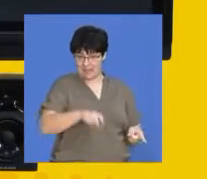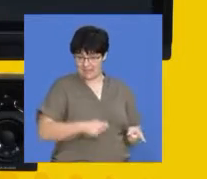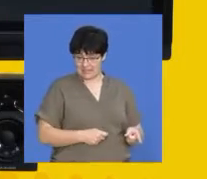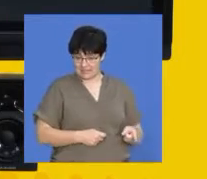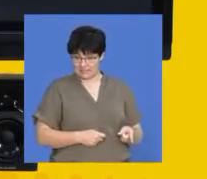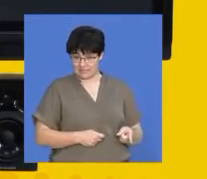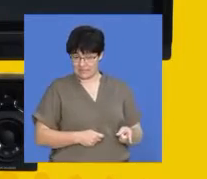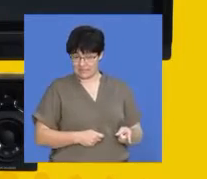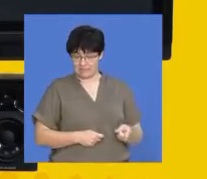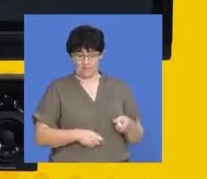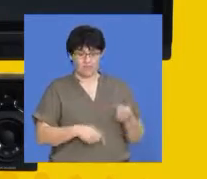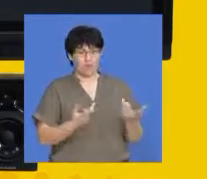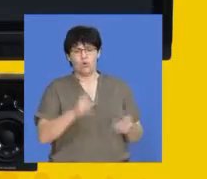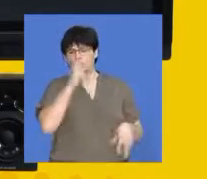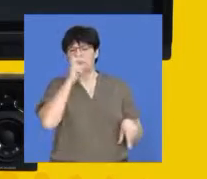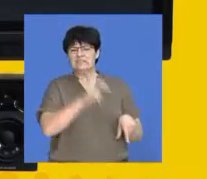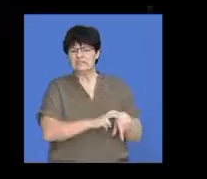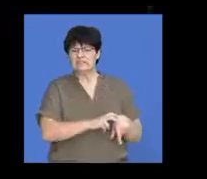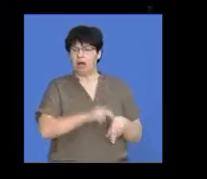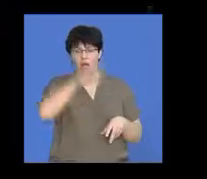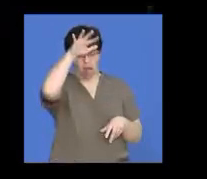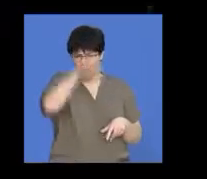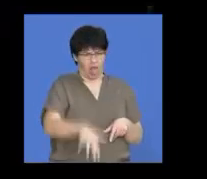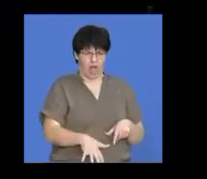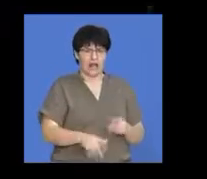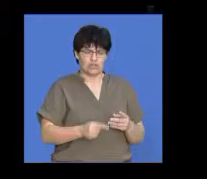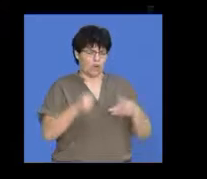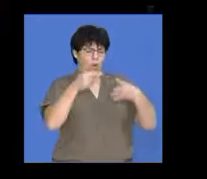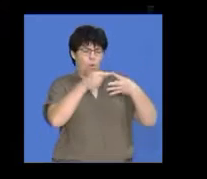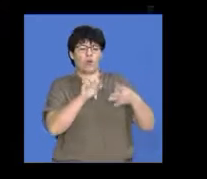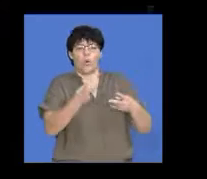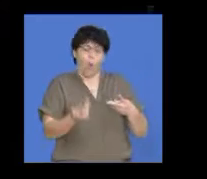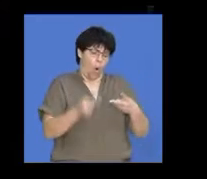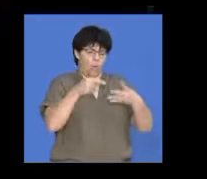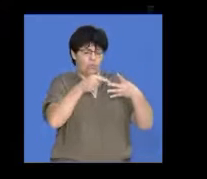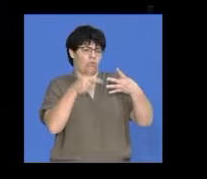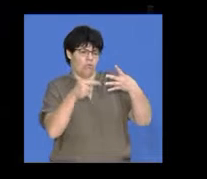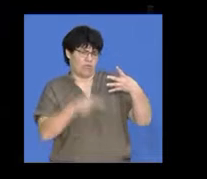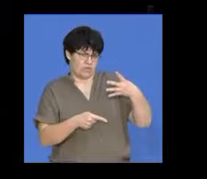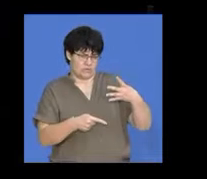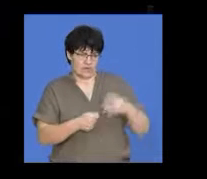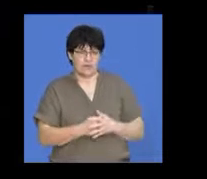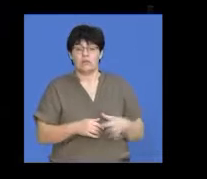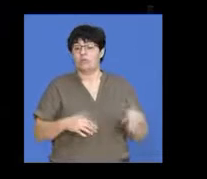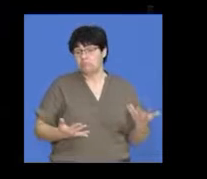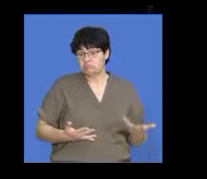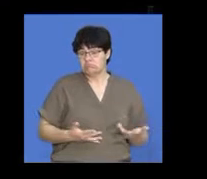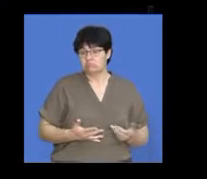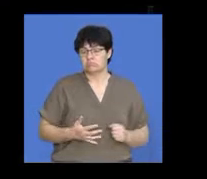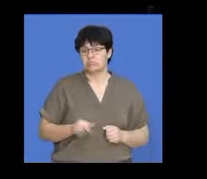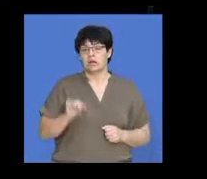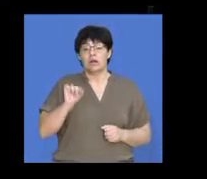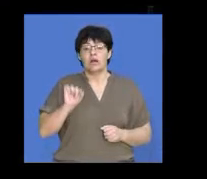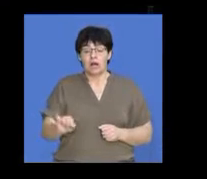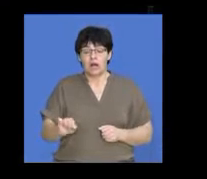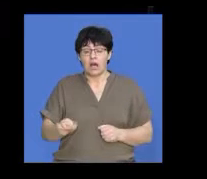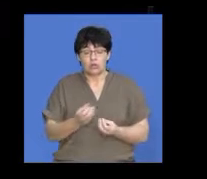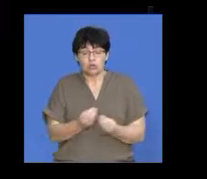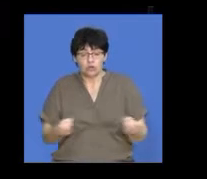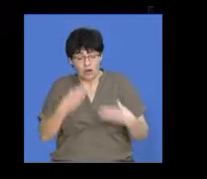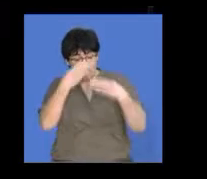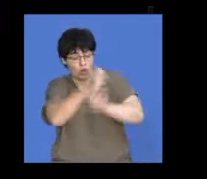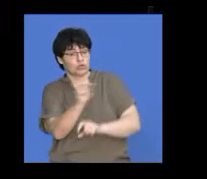possible response you can give. You don't have to give all of these. These are just possible responses. Or their focus was only on the